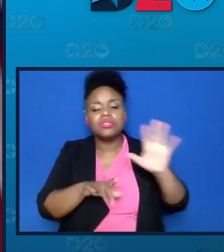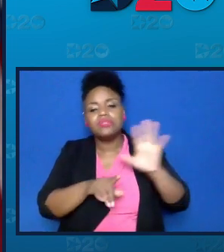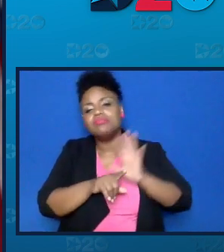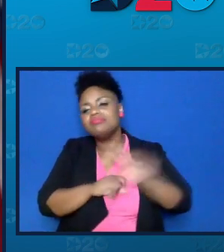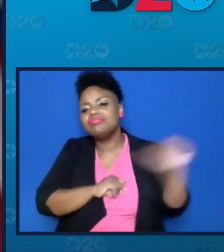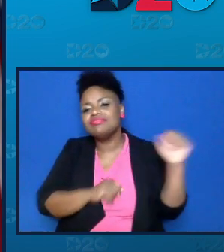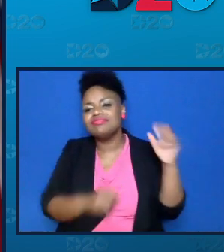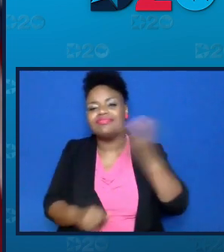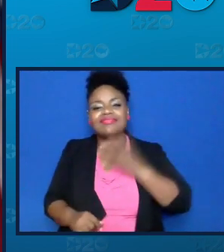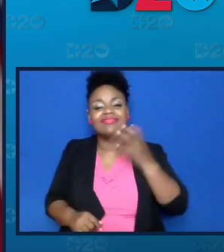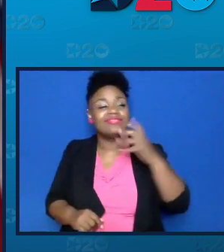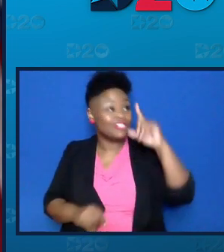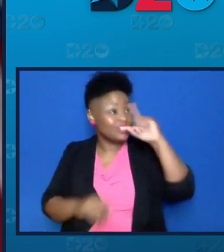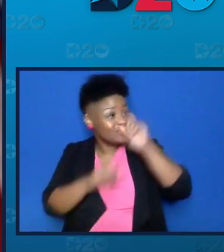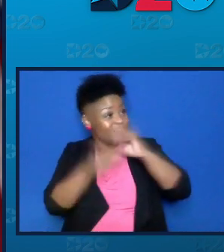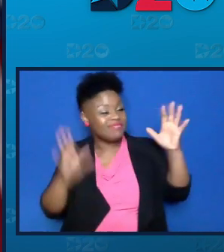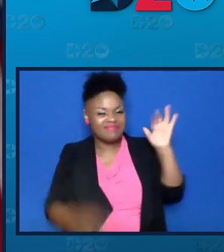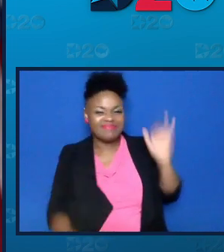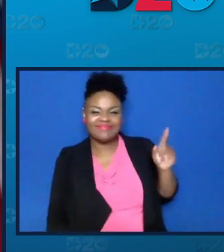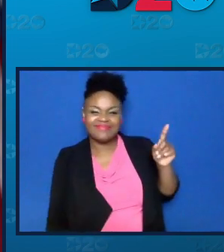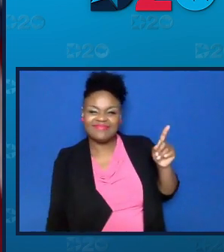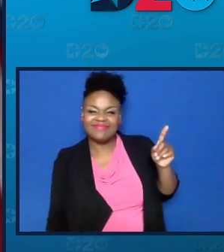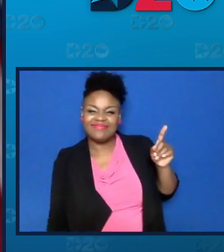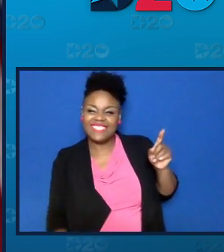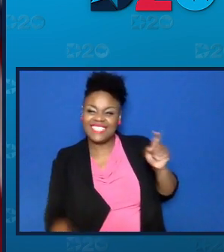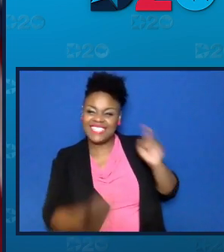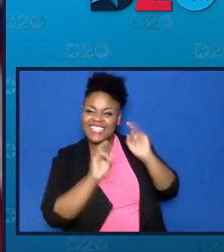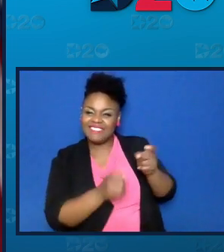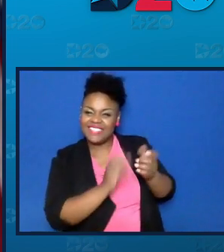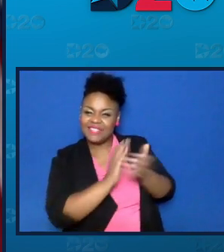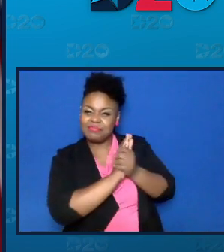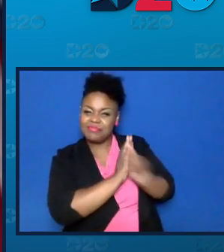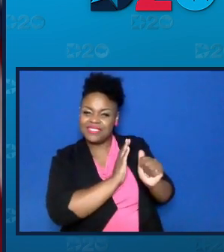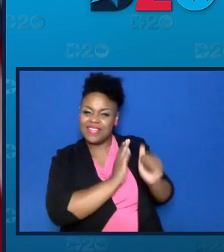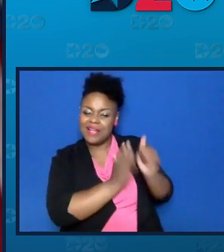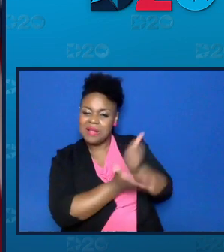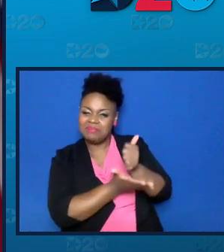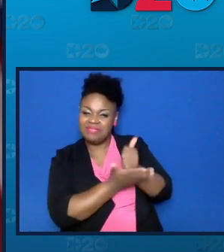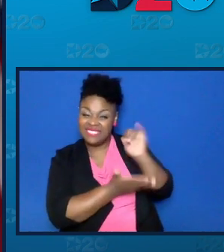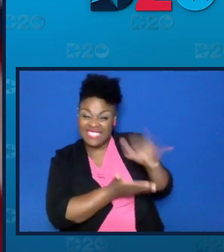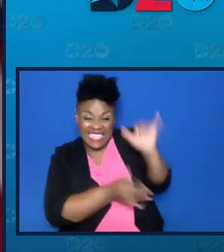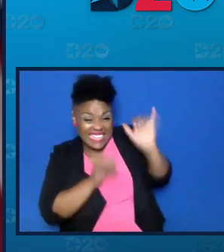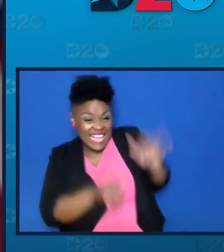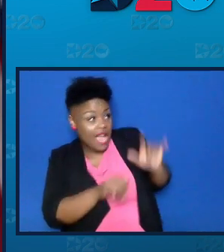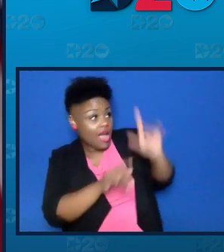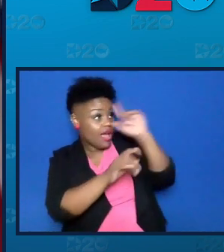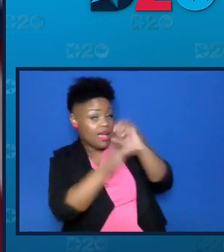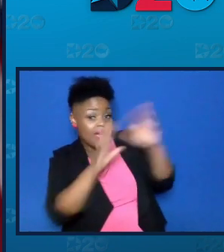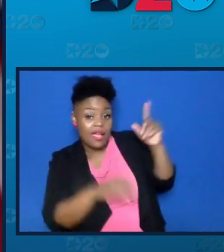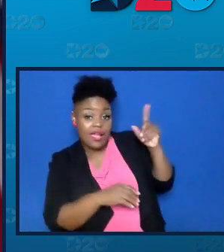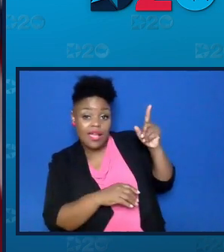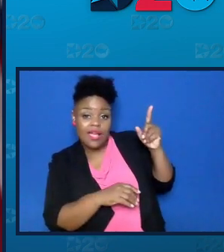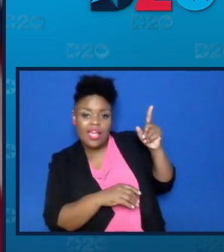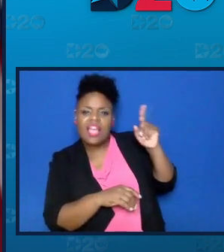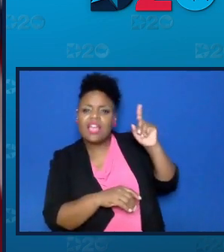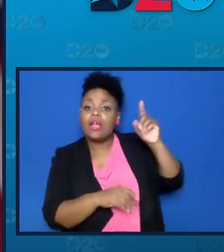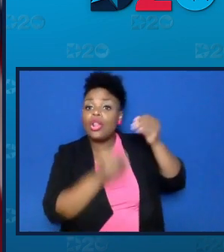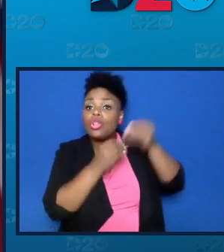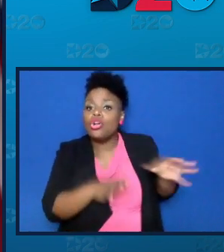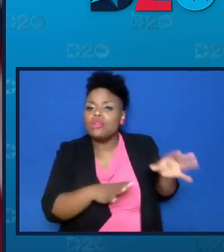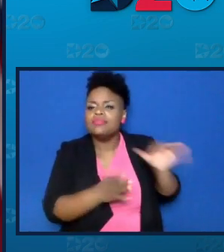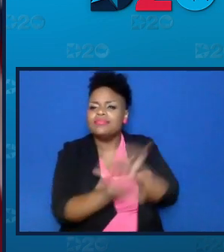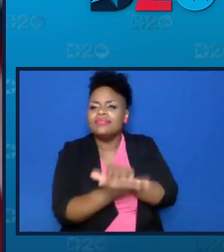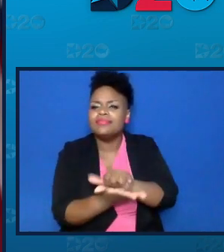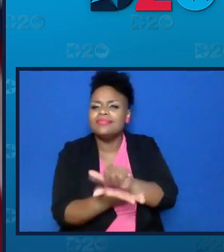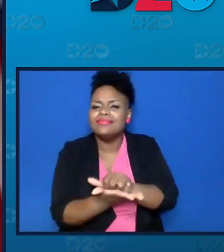them. We can never lose that. In times as challenging as these, I believe there's